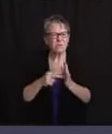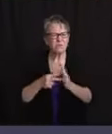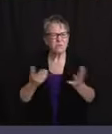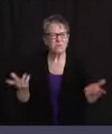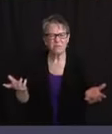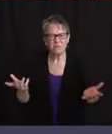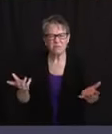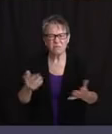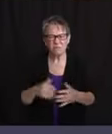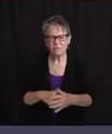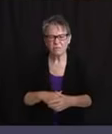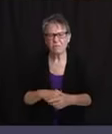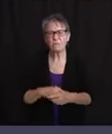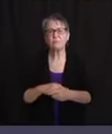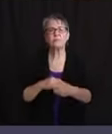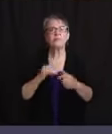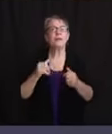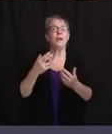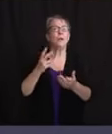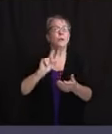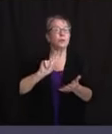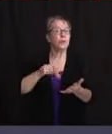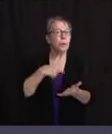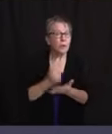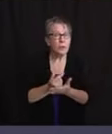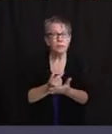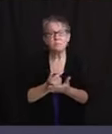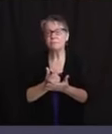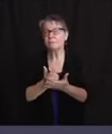Park, do you envision allowing fans